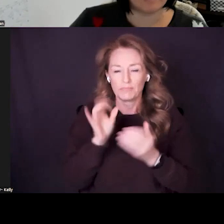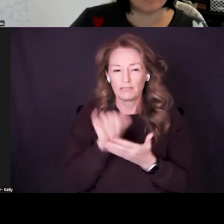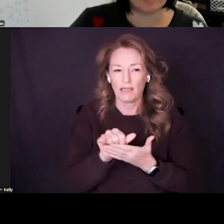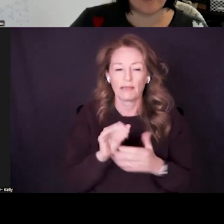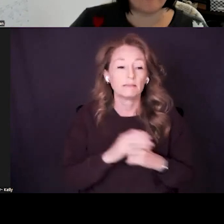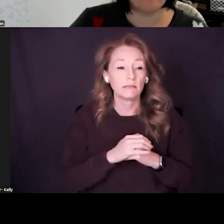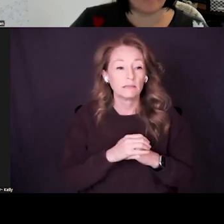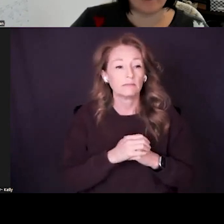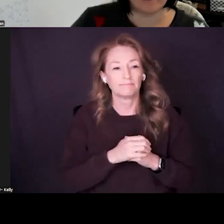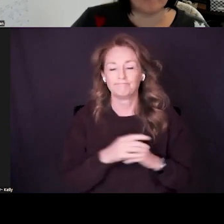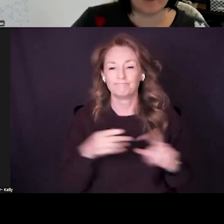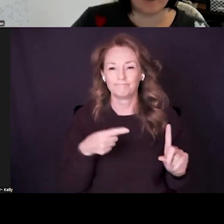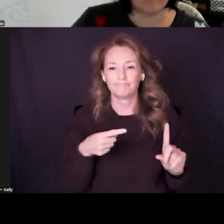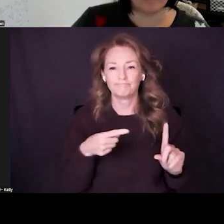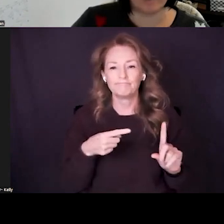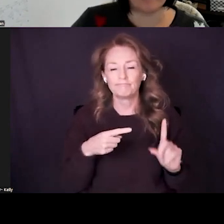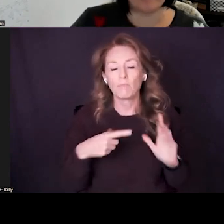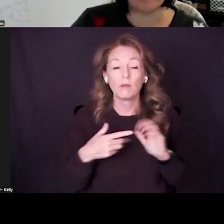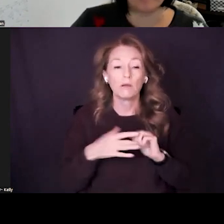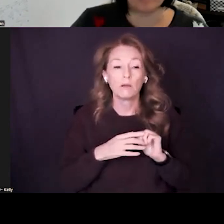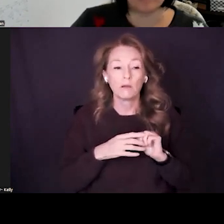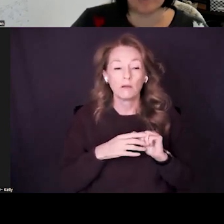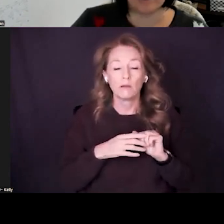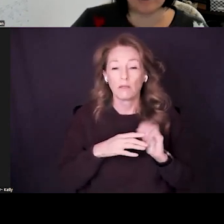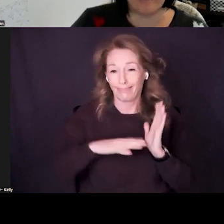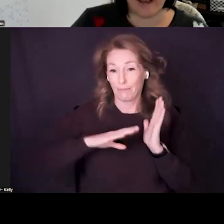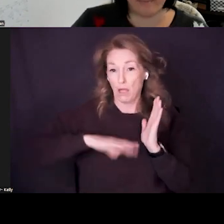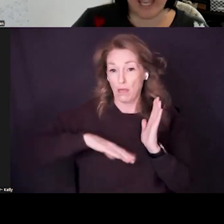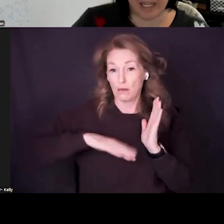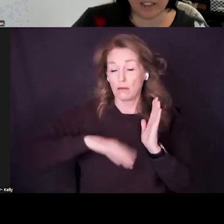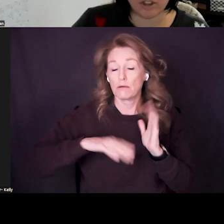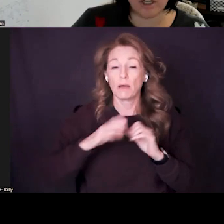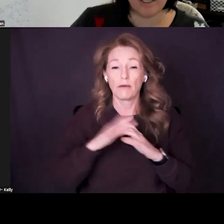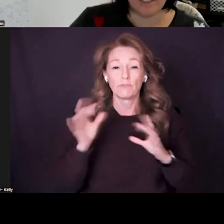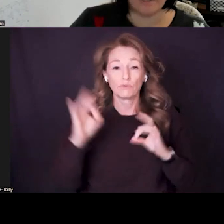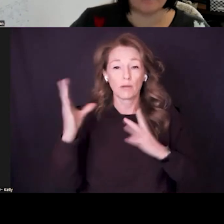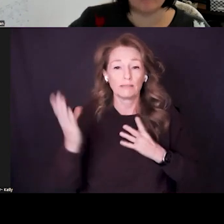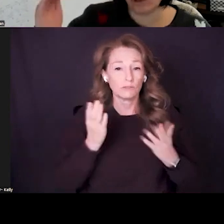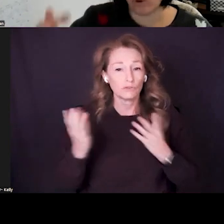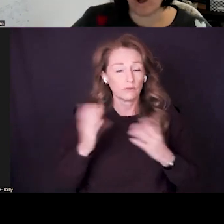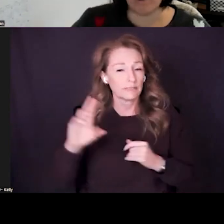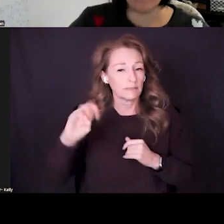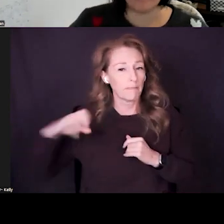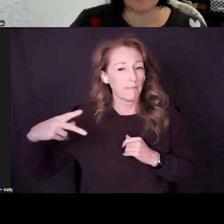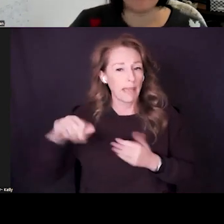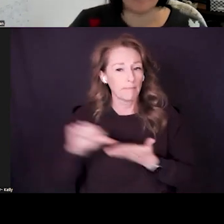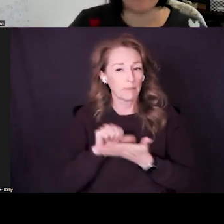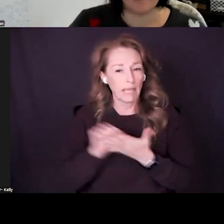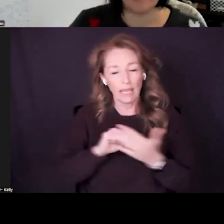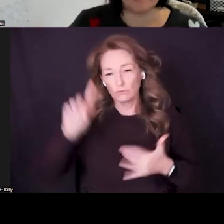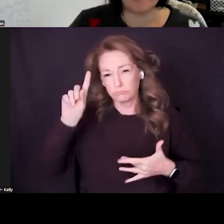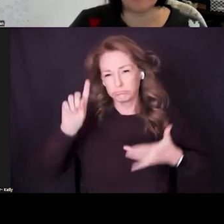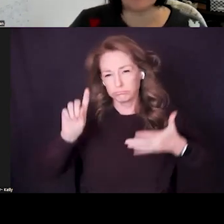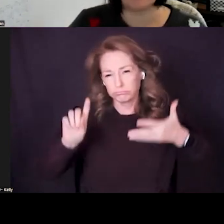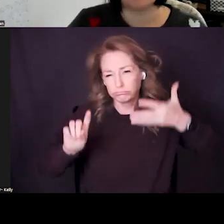There is a section at the bottom of the crisis services map page, and you just scroll all the way to the bottom